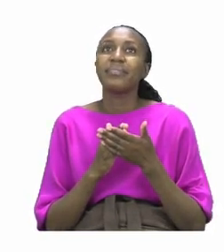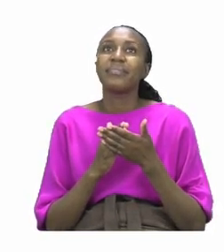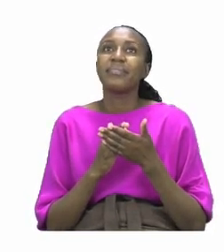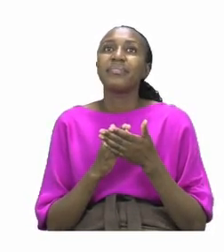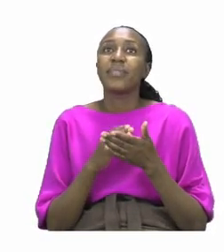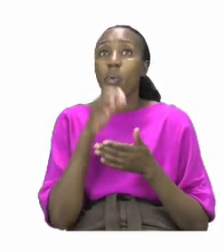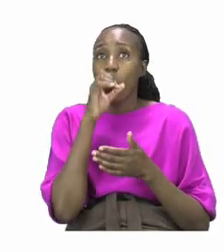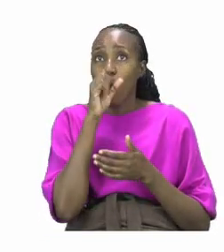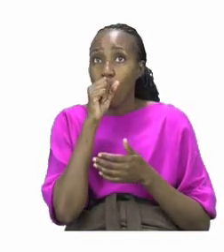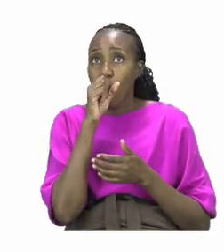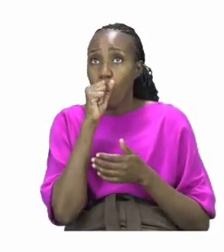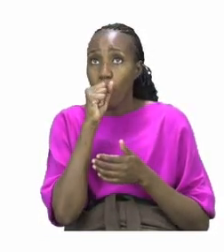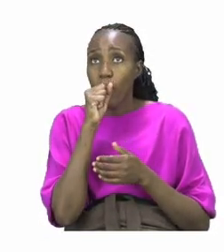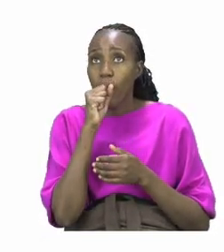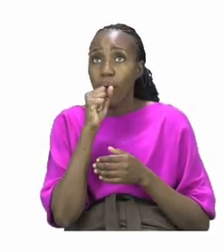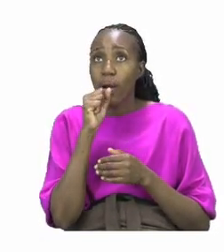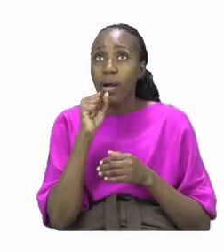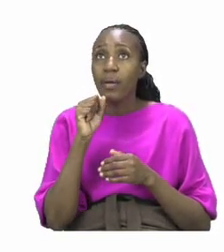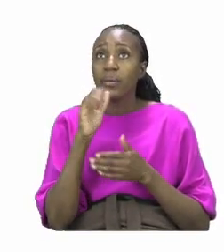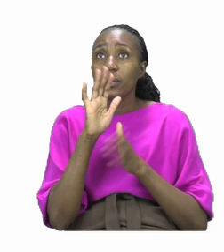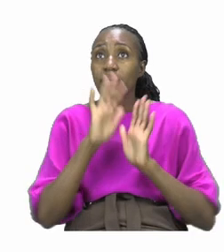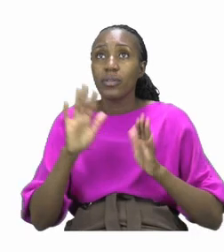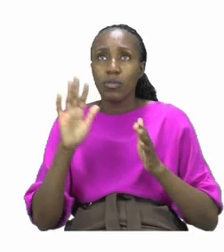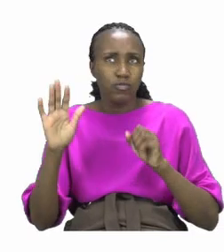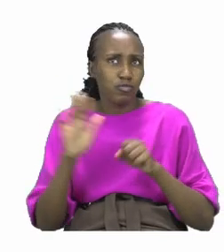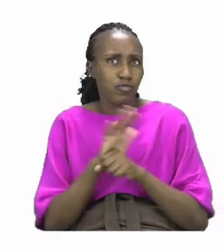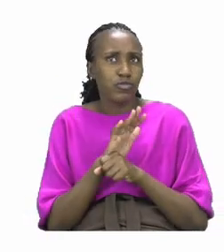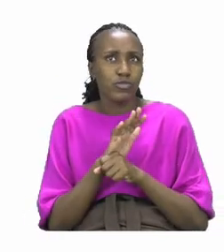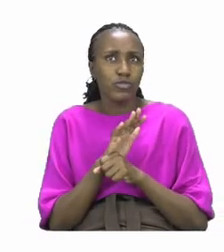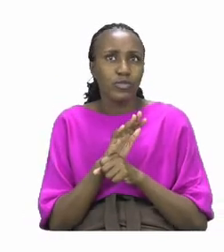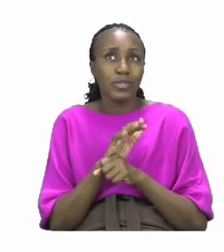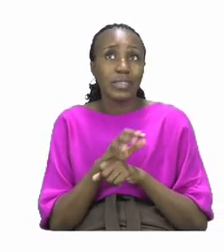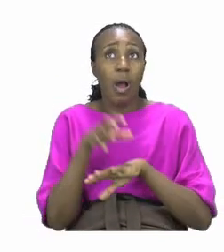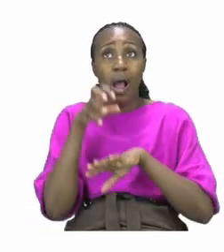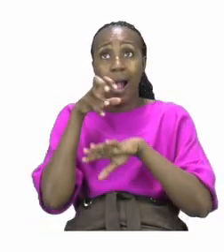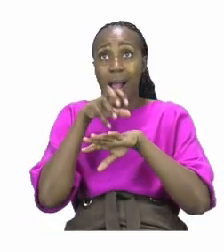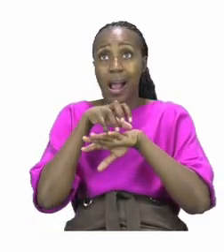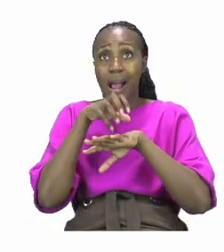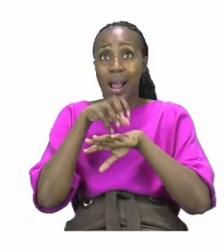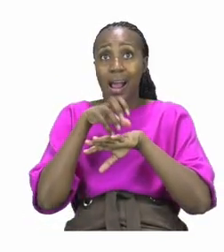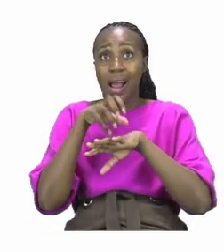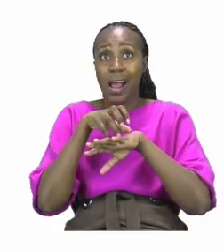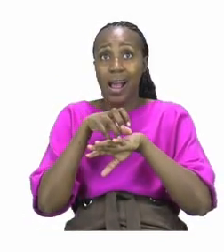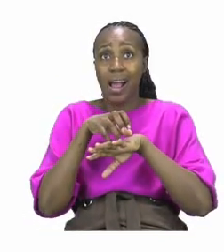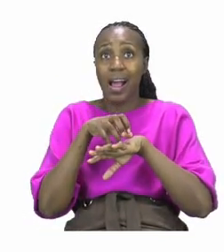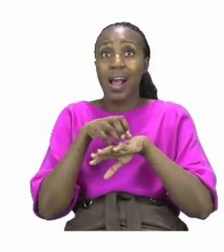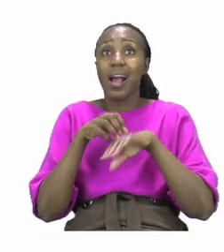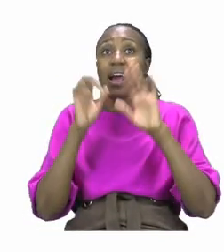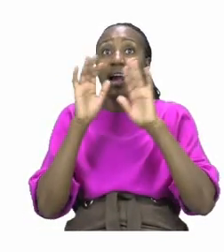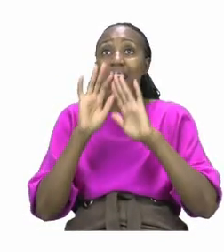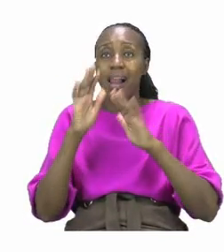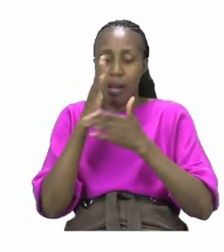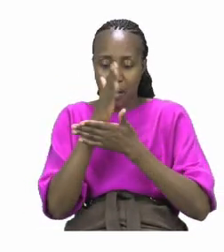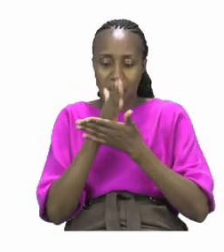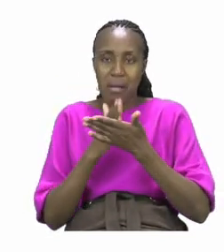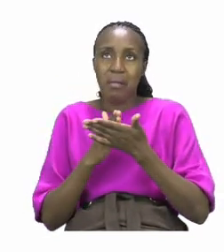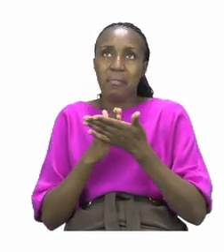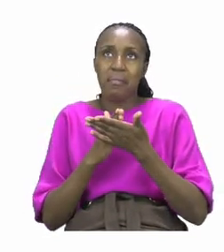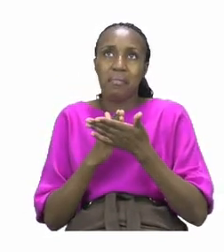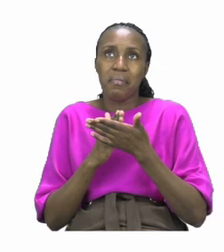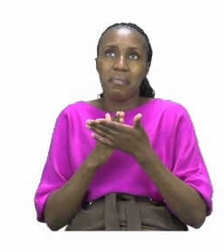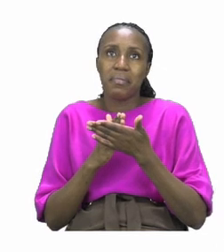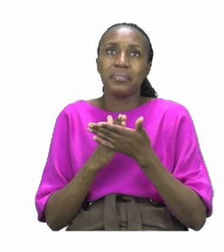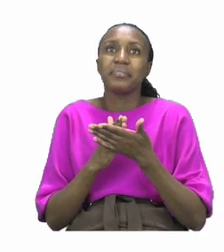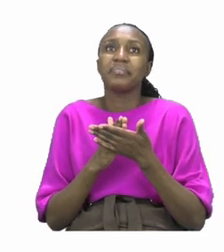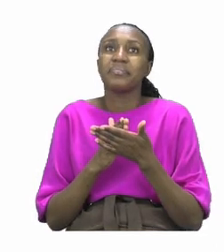which will be colored whole. And then the cake, which will be colored half.